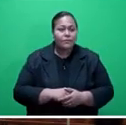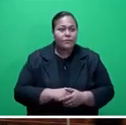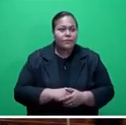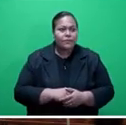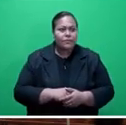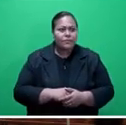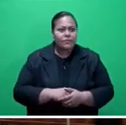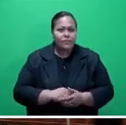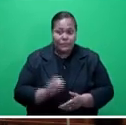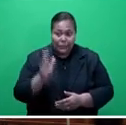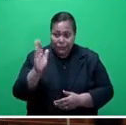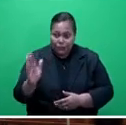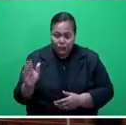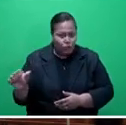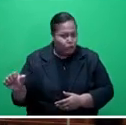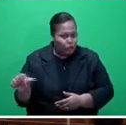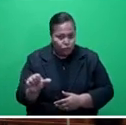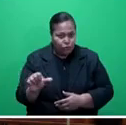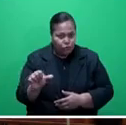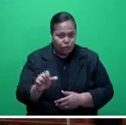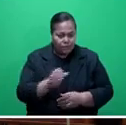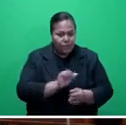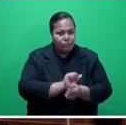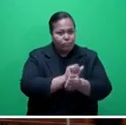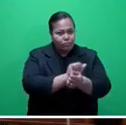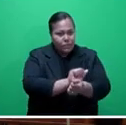"He should be in prison right now."